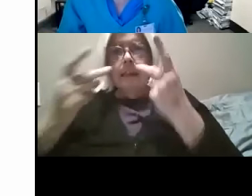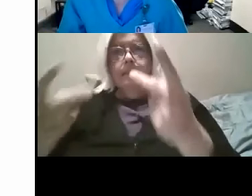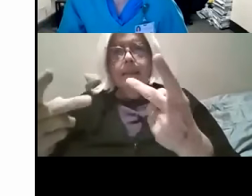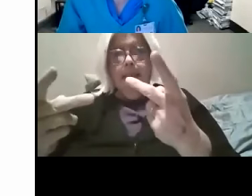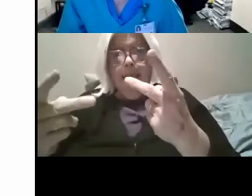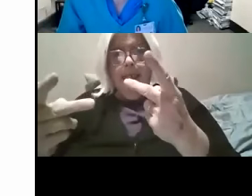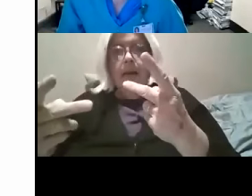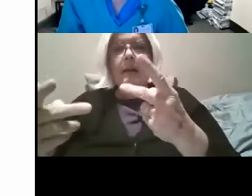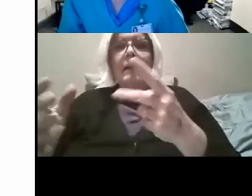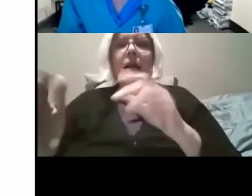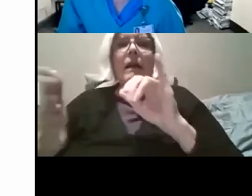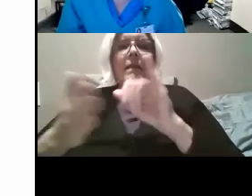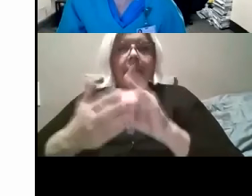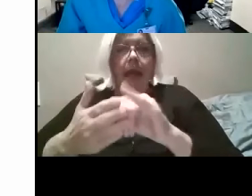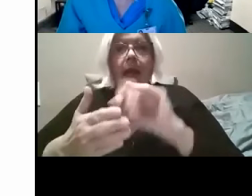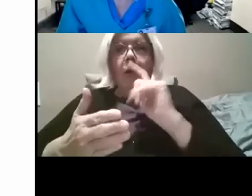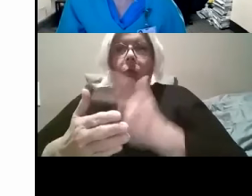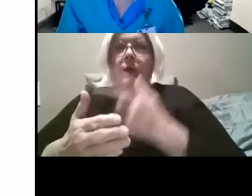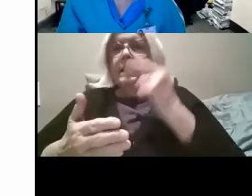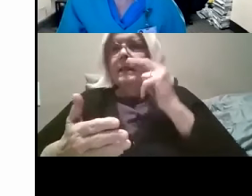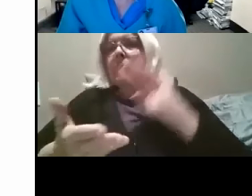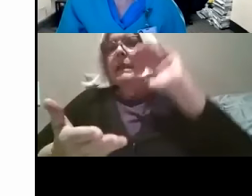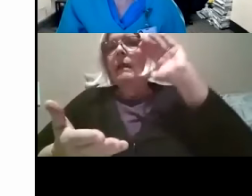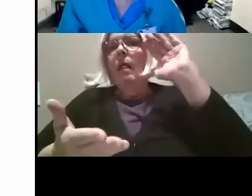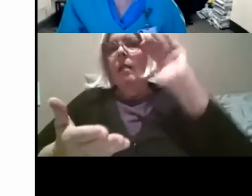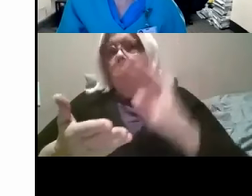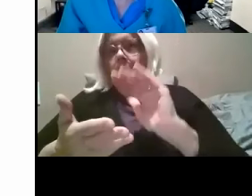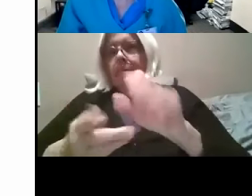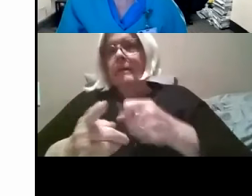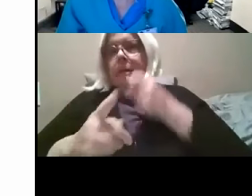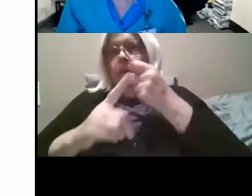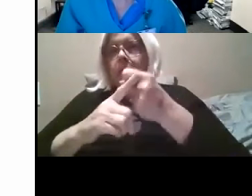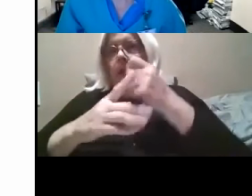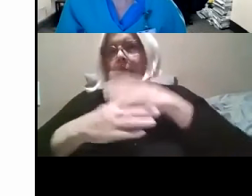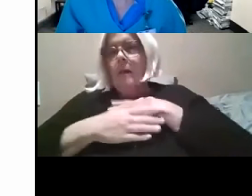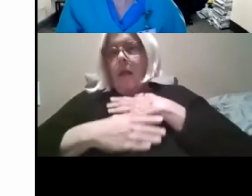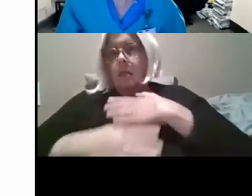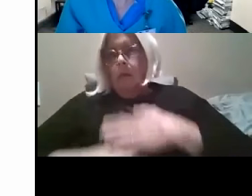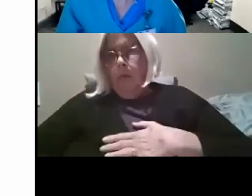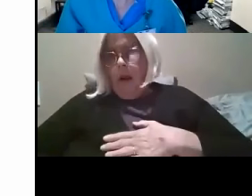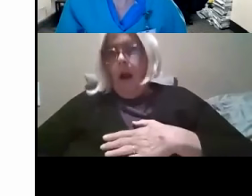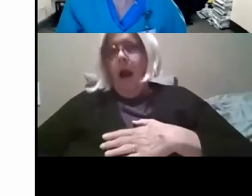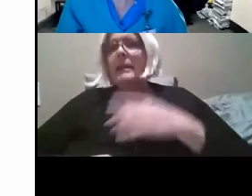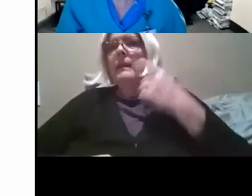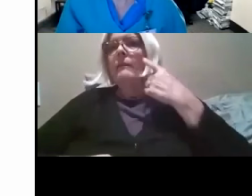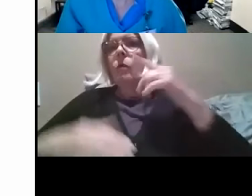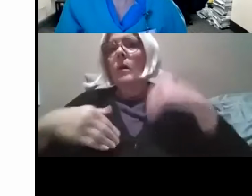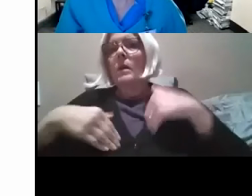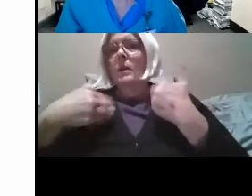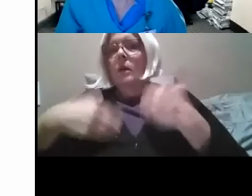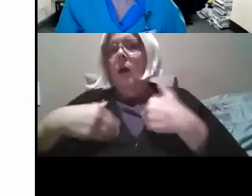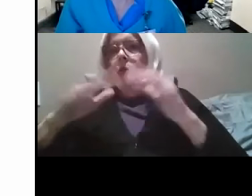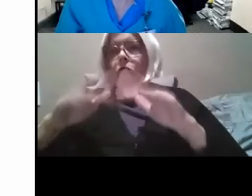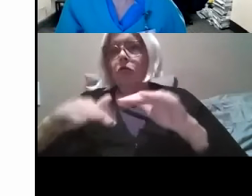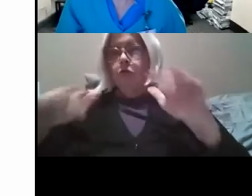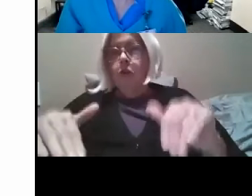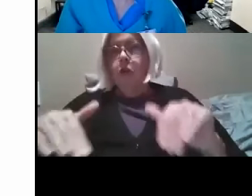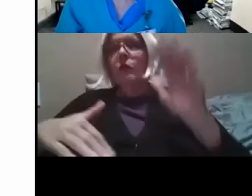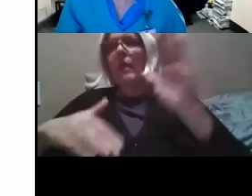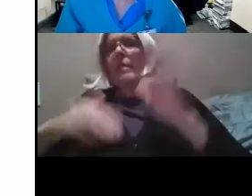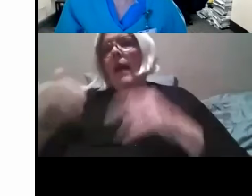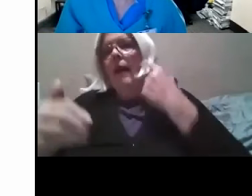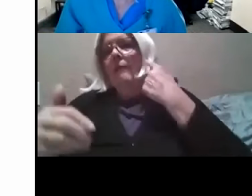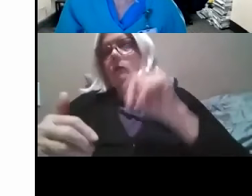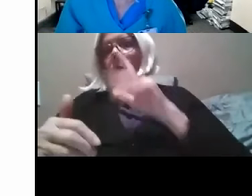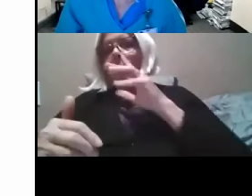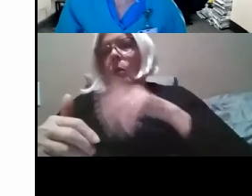seeing less systemic effects from this vaccine than the older kids, and especially after dose 2. So I